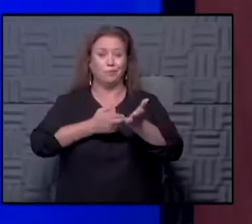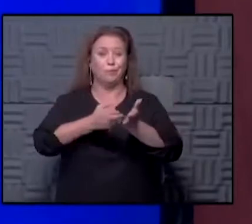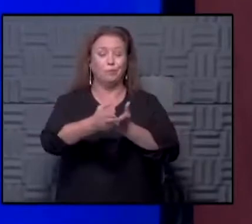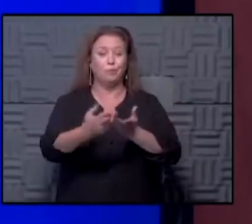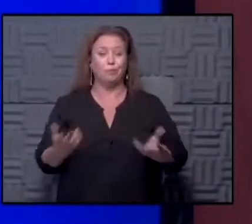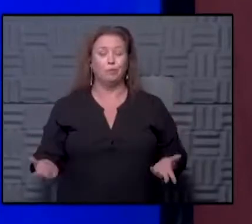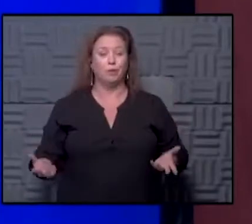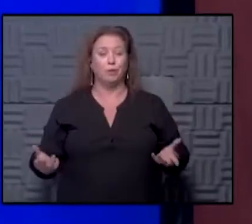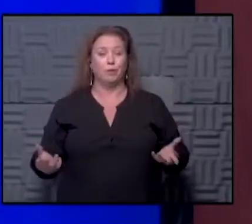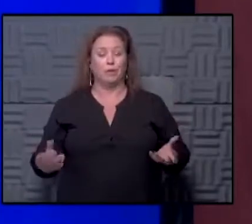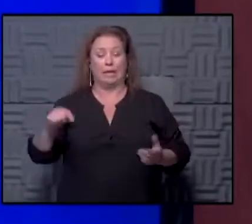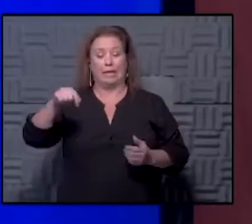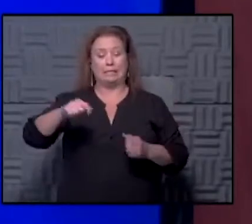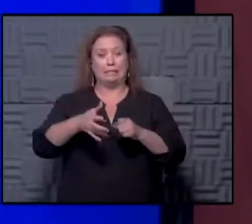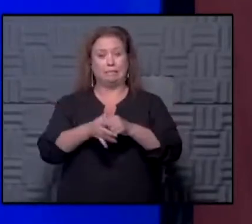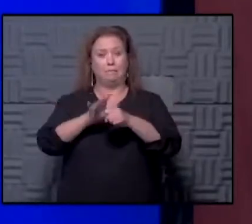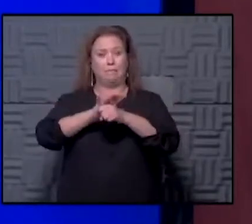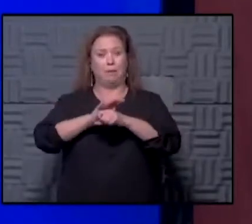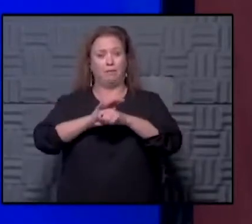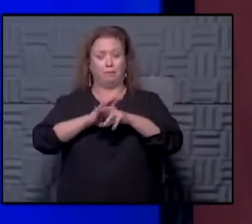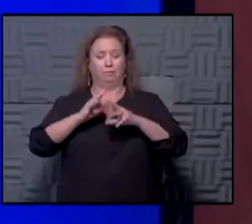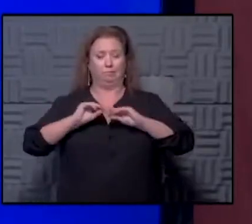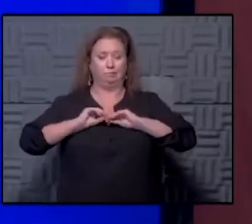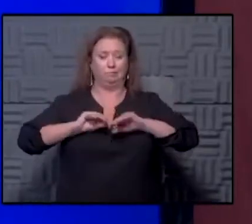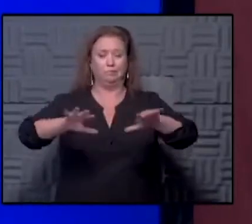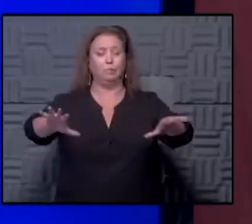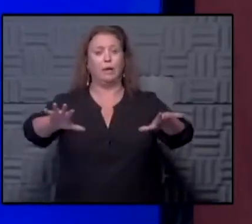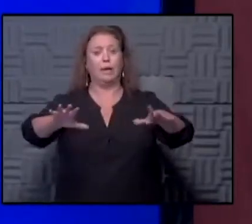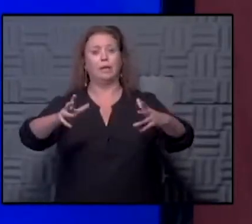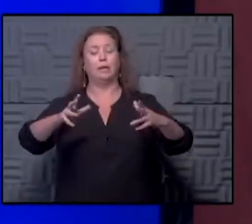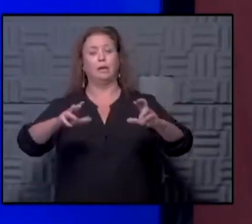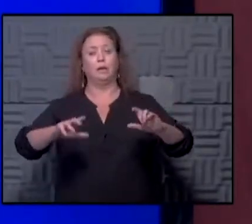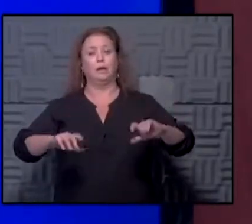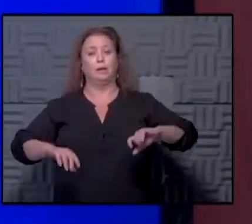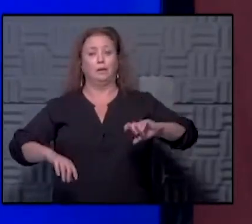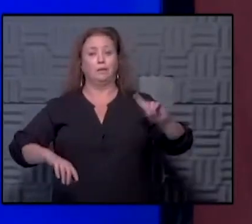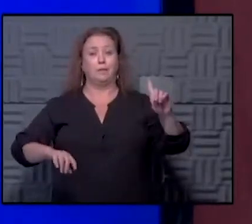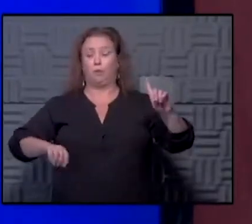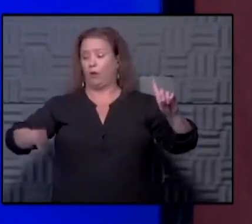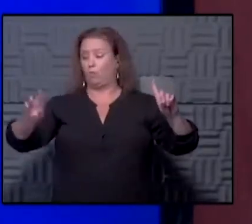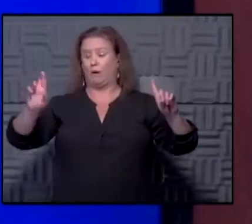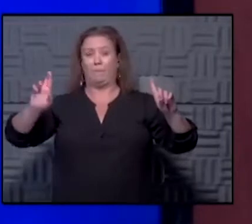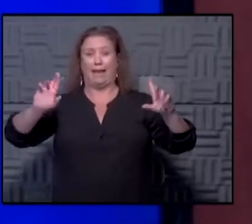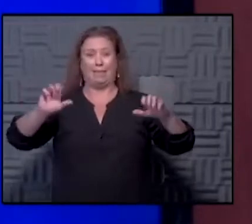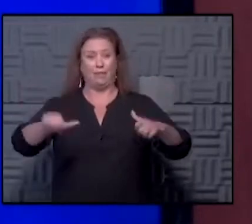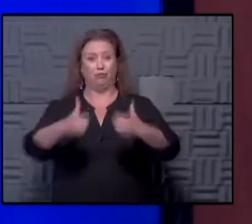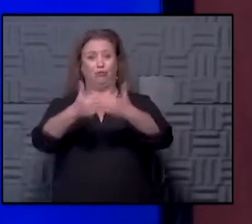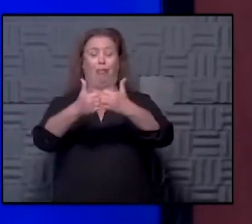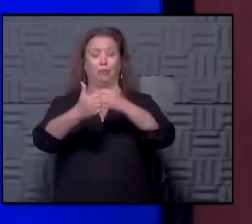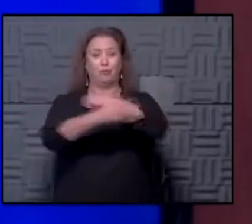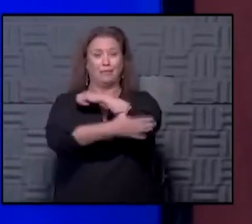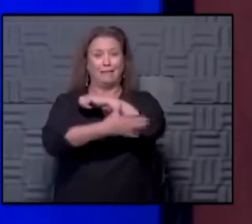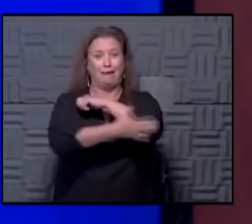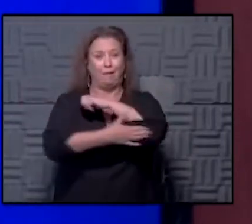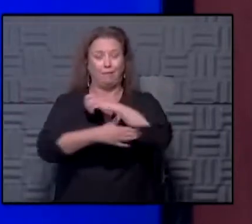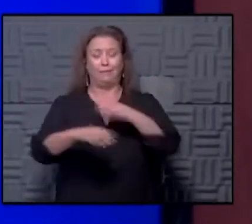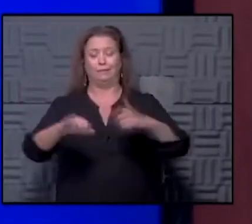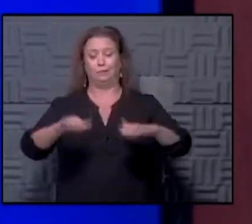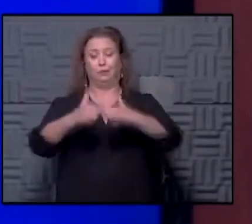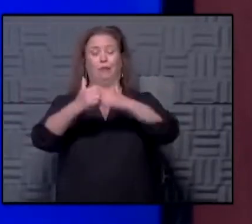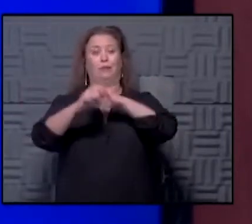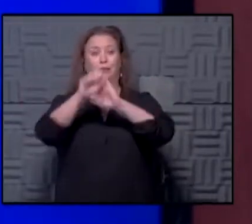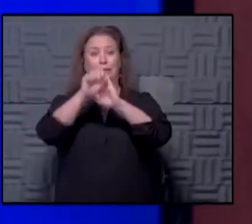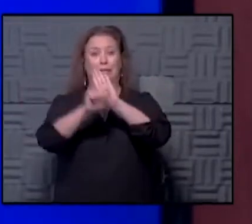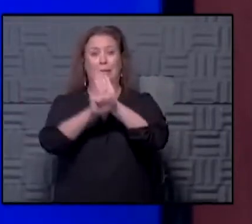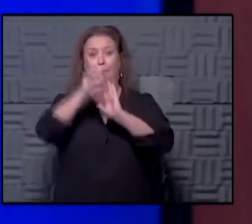think this pandemic has laid bare some of those inconsistencies and challenges to counties and states because they